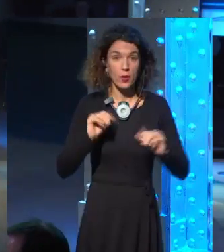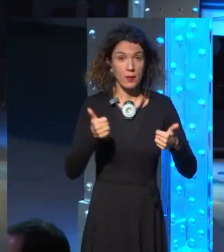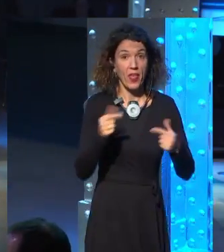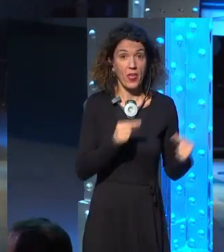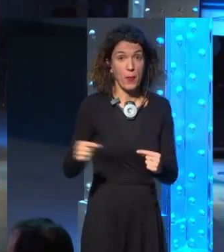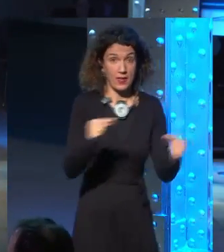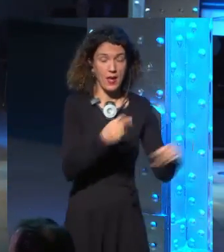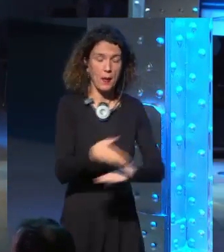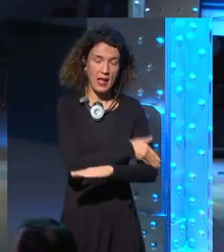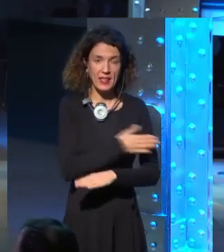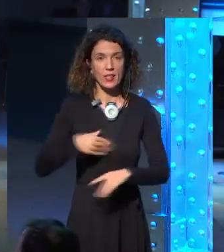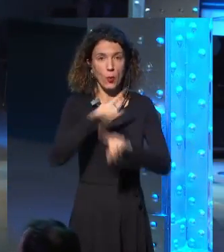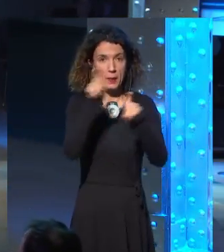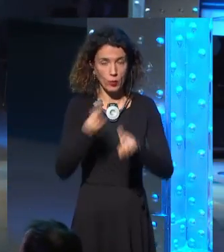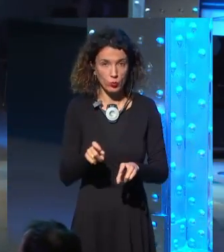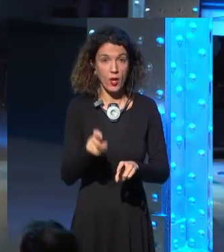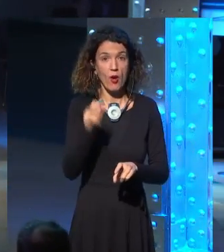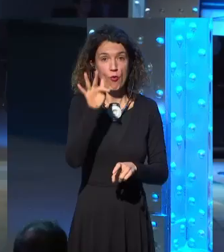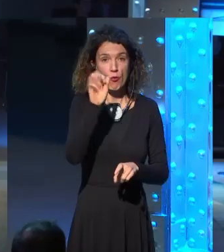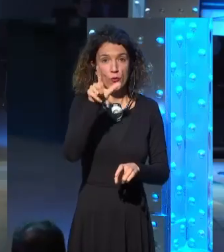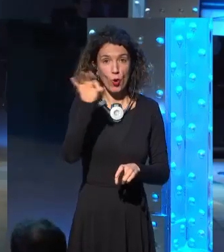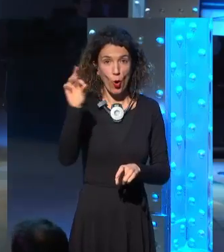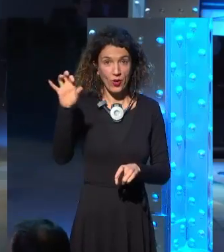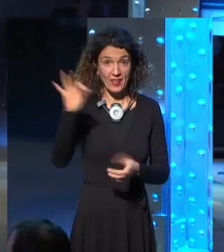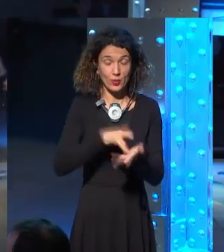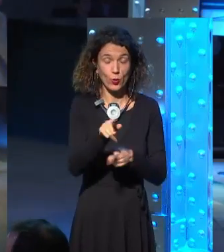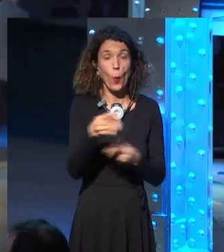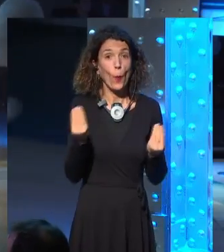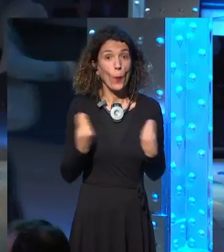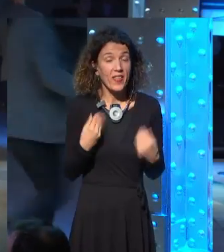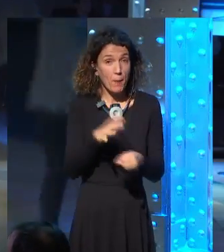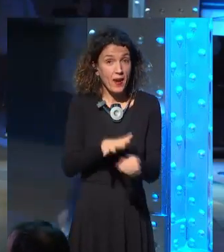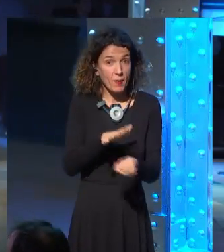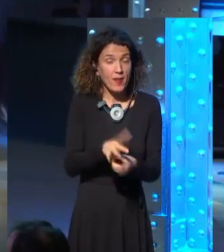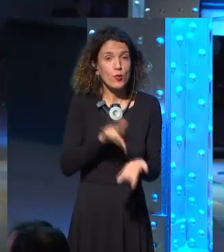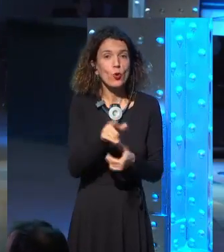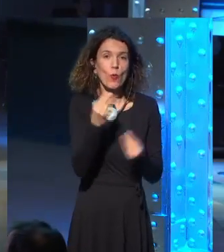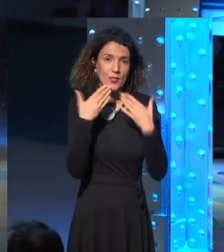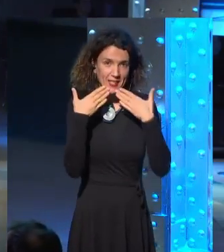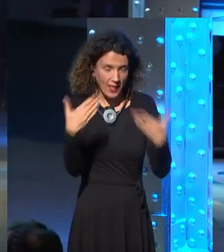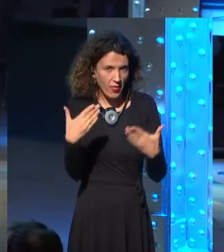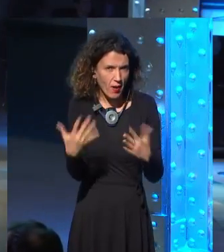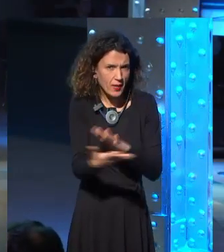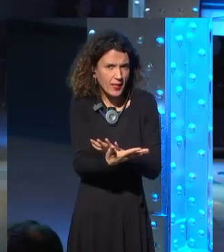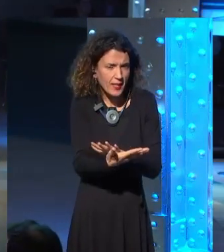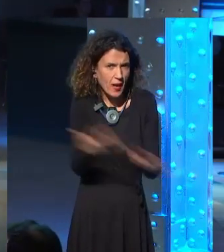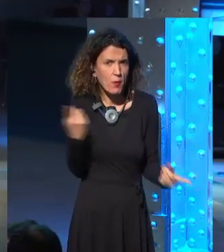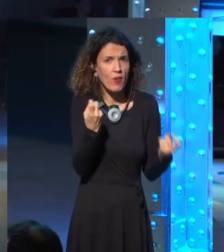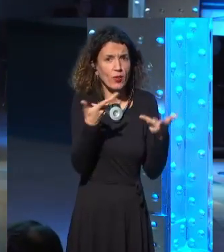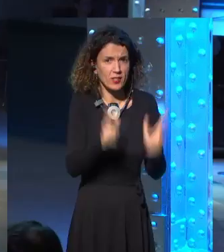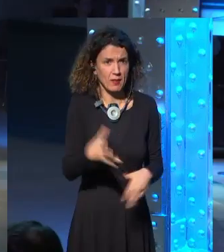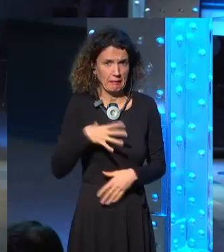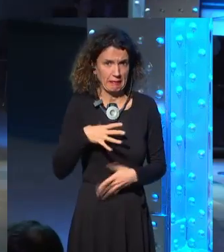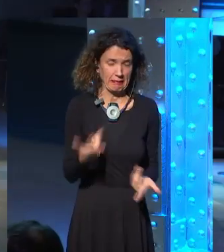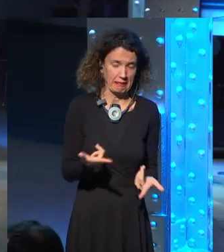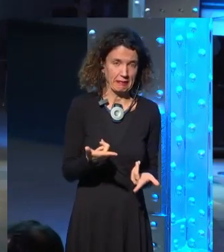have to make some chairs appear here behind me. And I would like to ask Enrique Flores before we start. That was